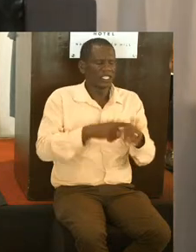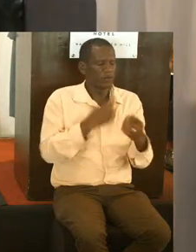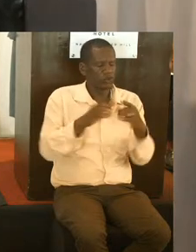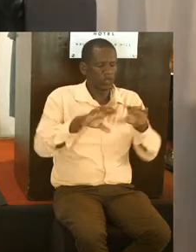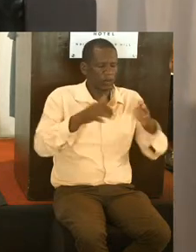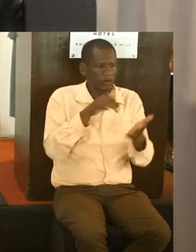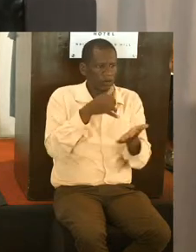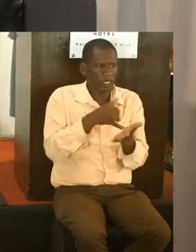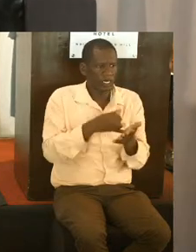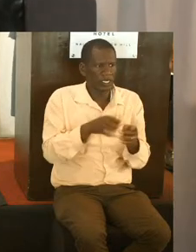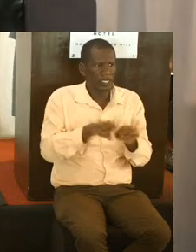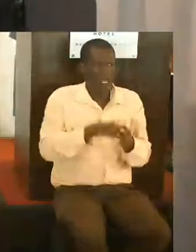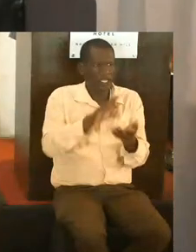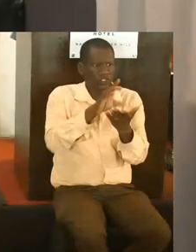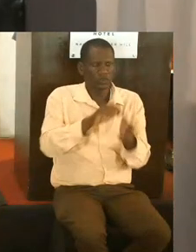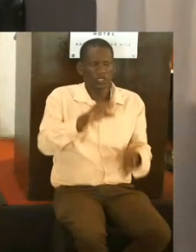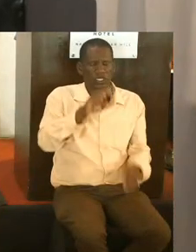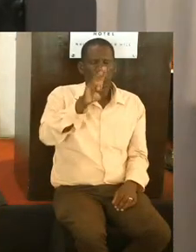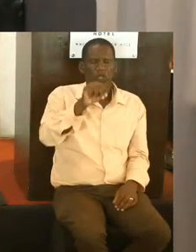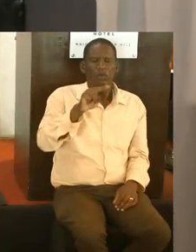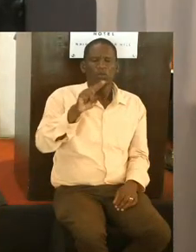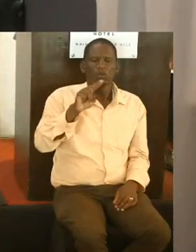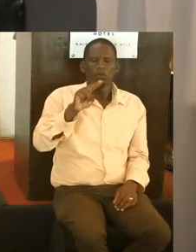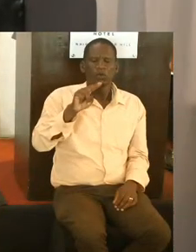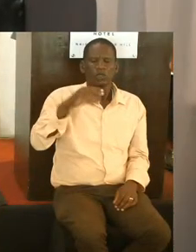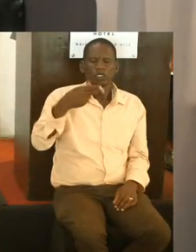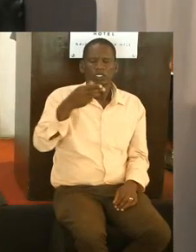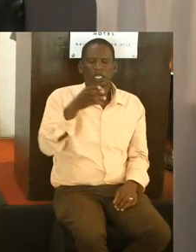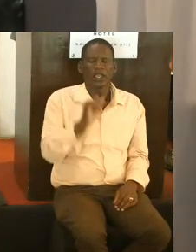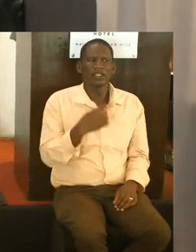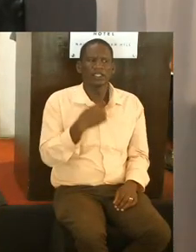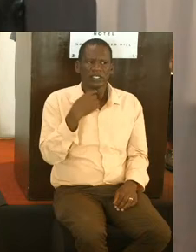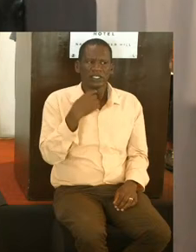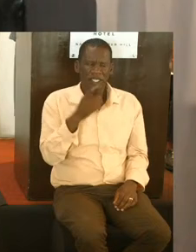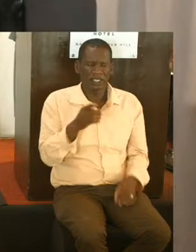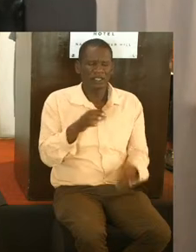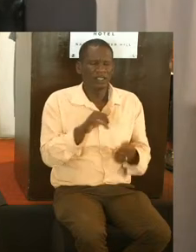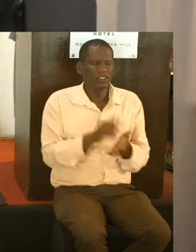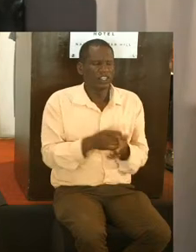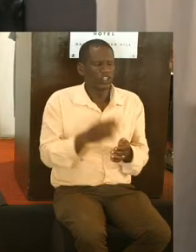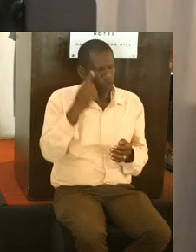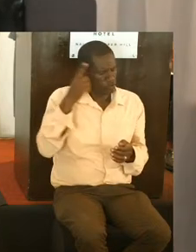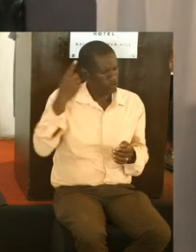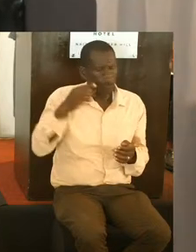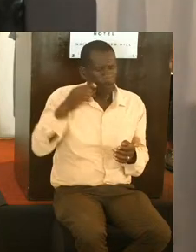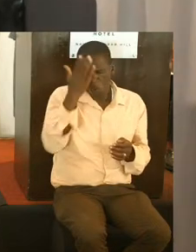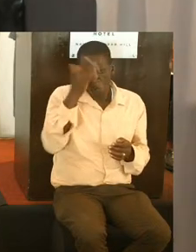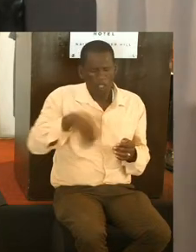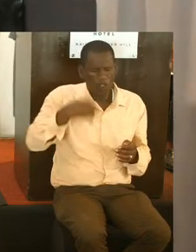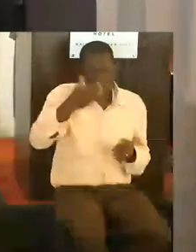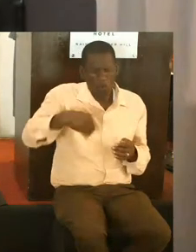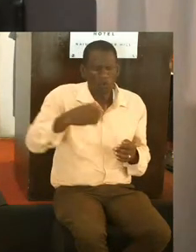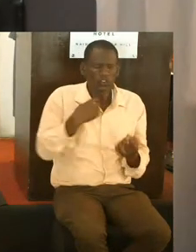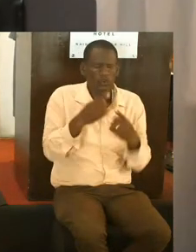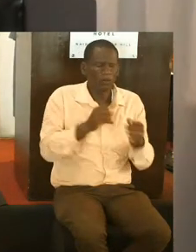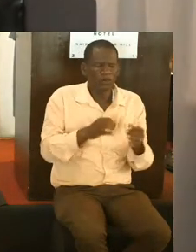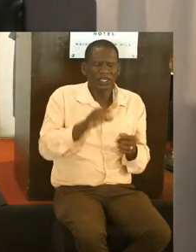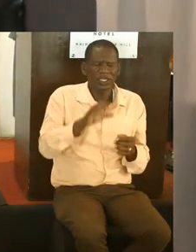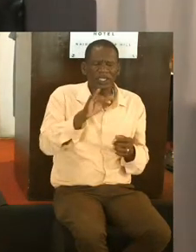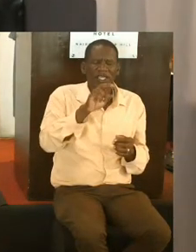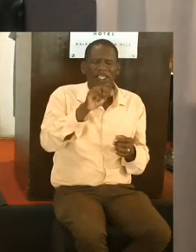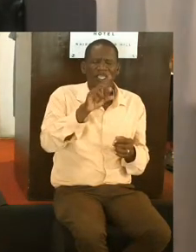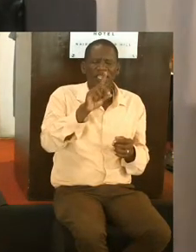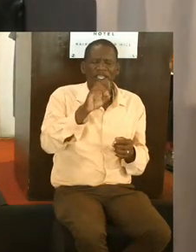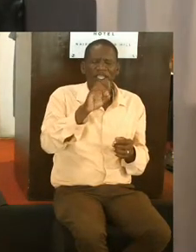as Dr said think we are mad why are we talking about indigenous systems but because